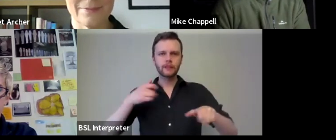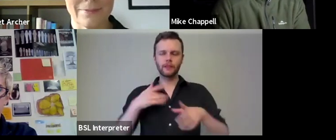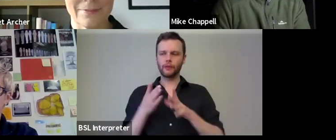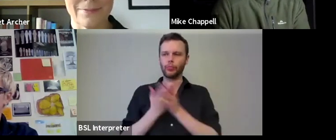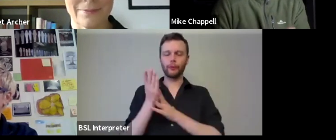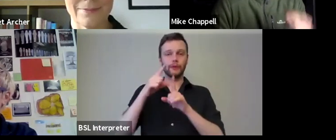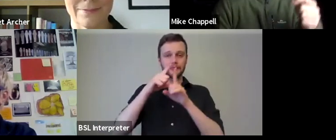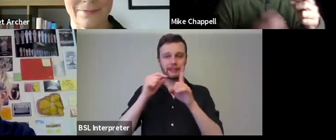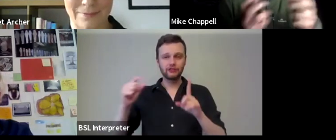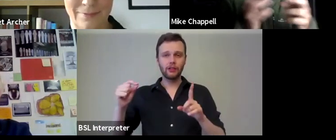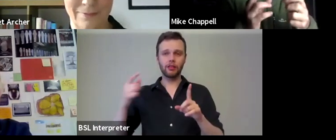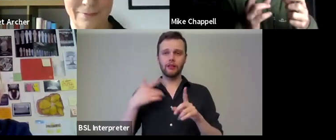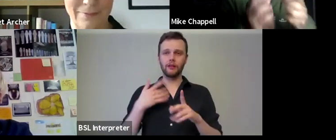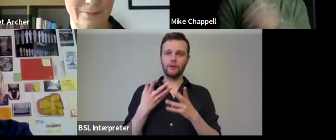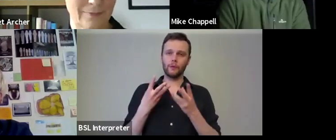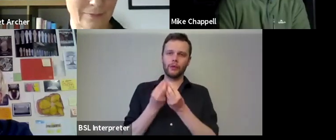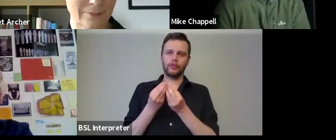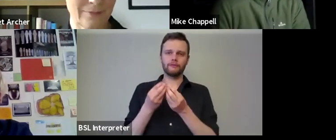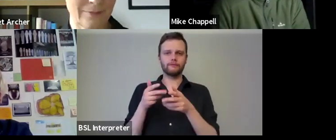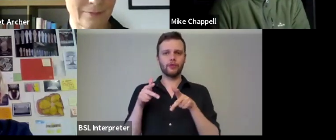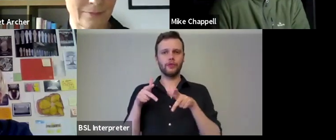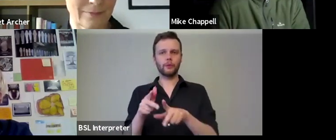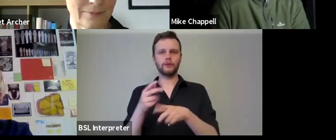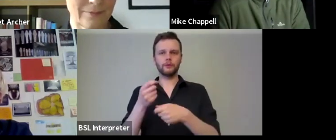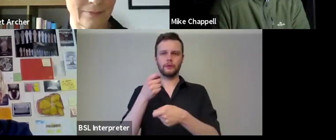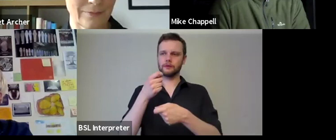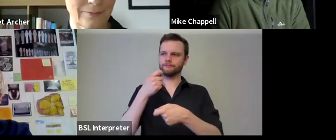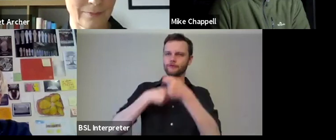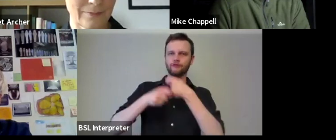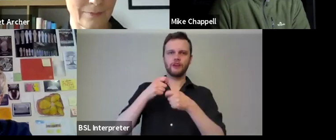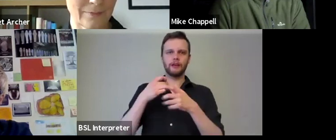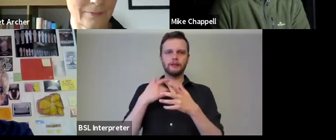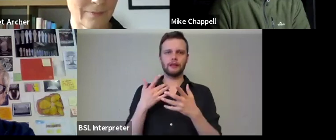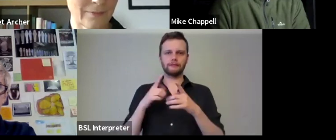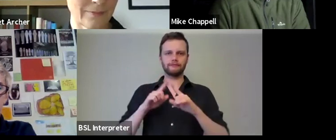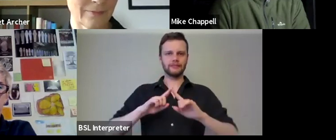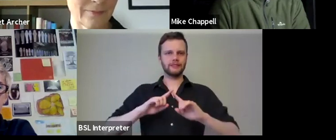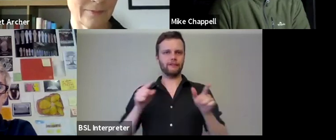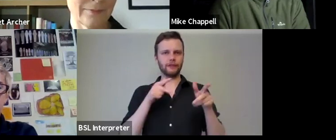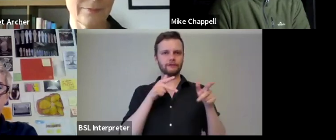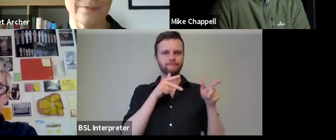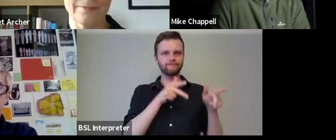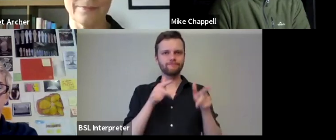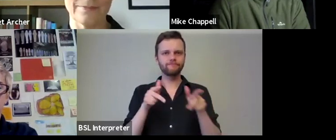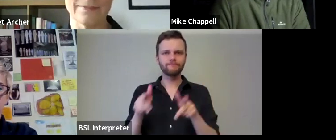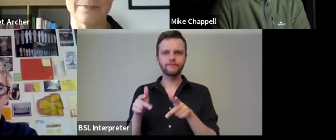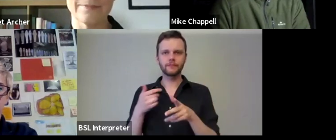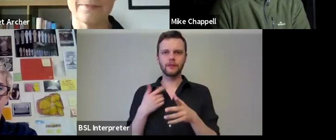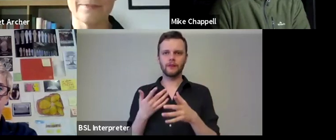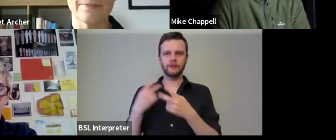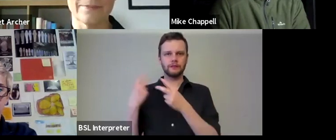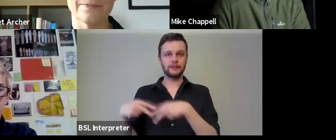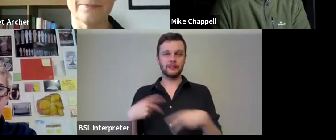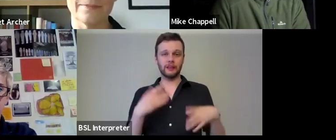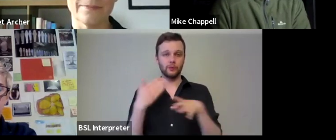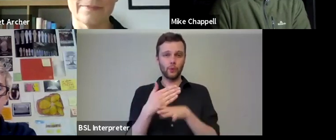digitally, with the ability to choreograph the different aspects of a piece of dance work.